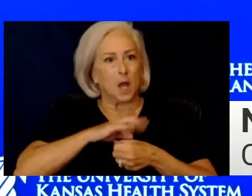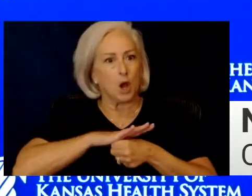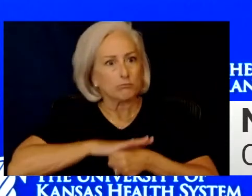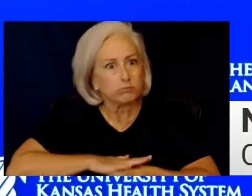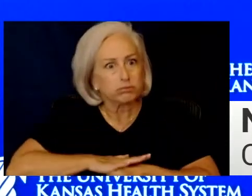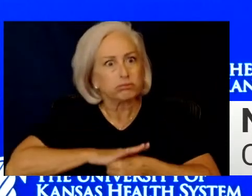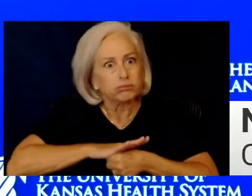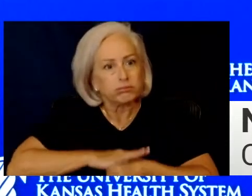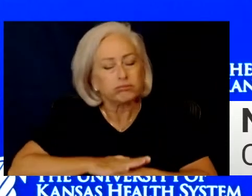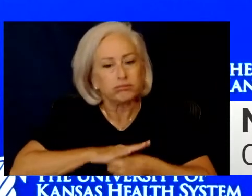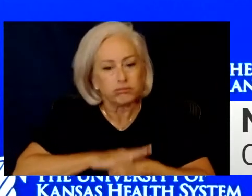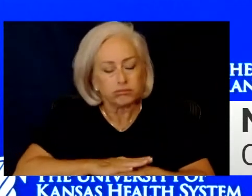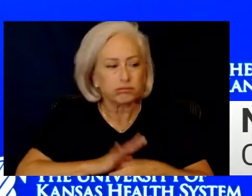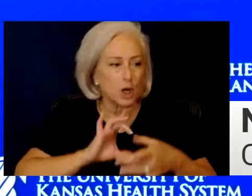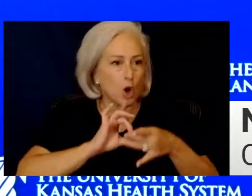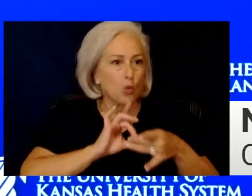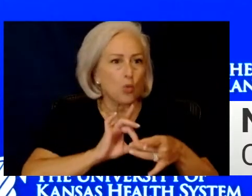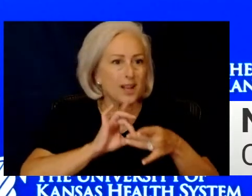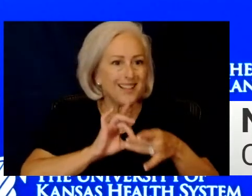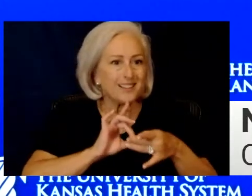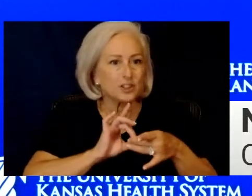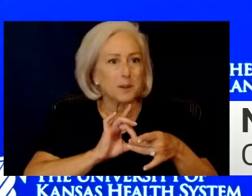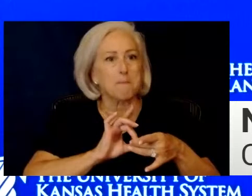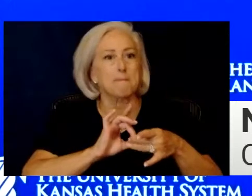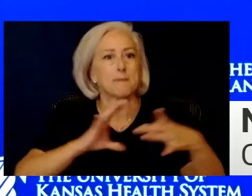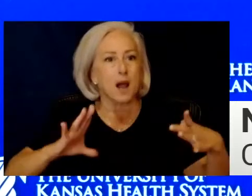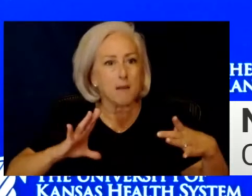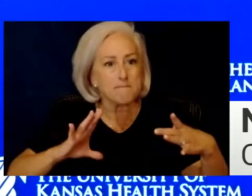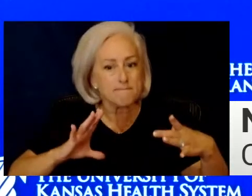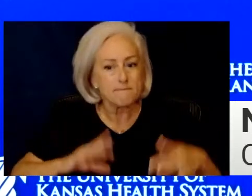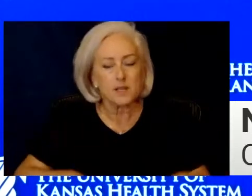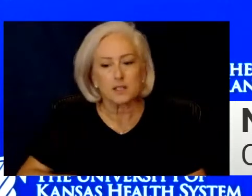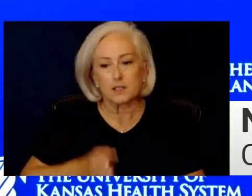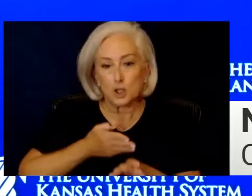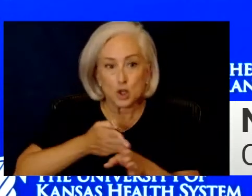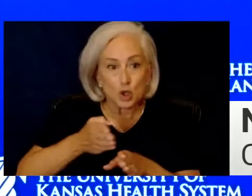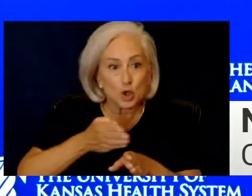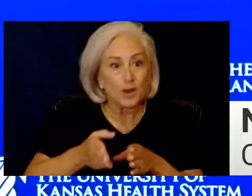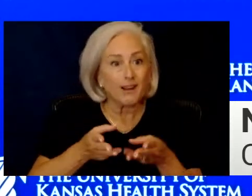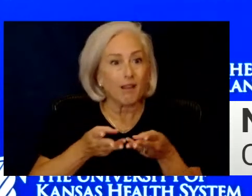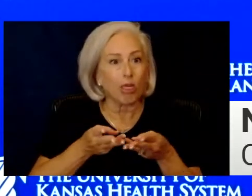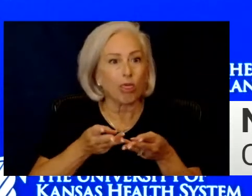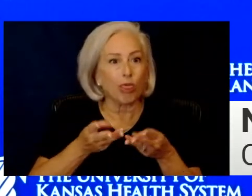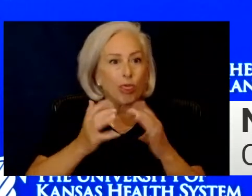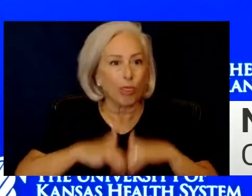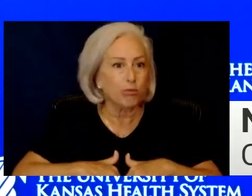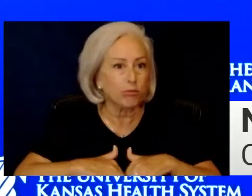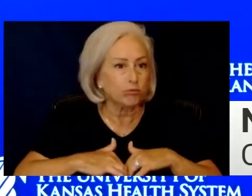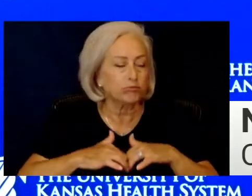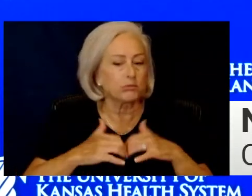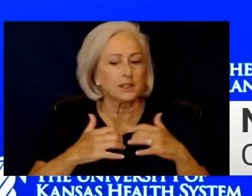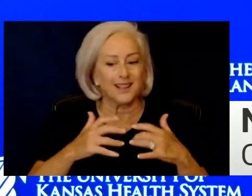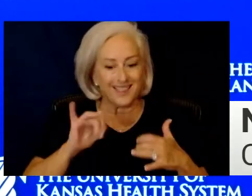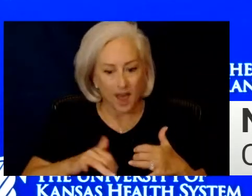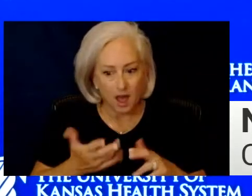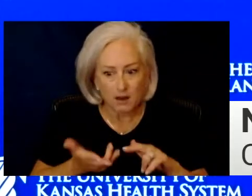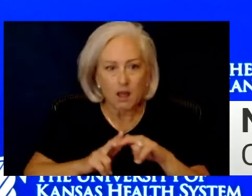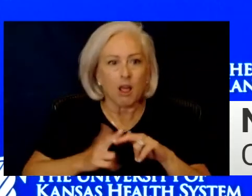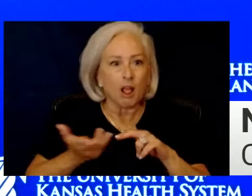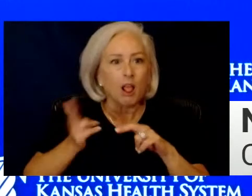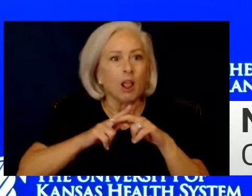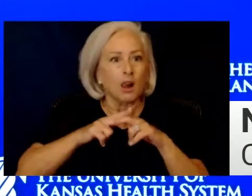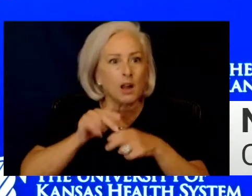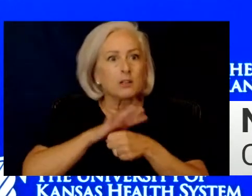fall apart, when careers fall apart, these are overwhelming stressors. And when depression and anxiety, which have